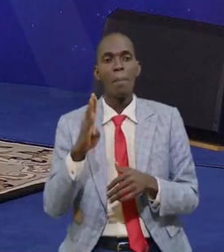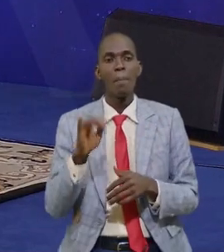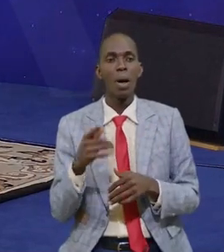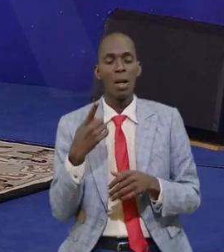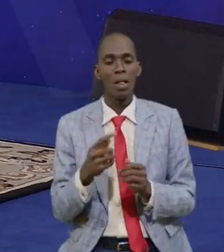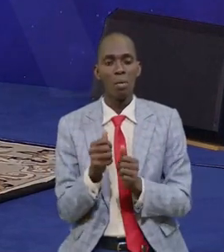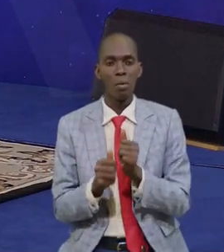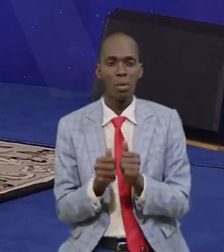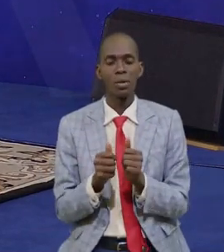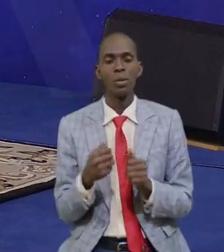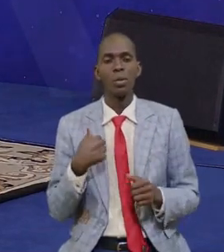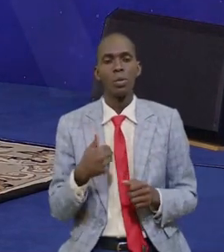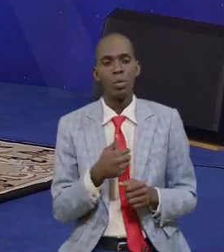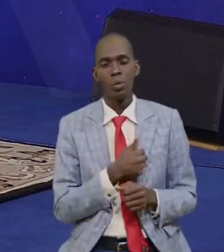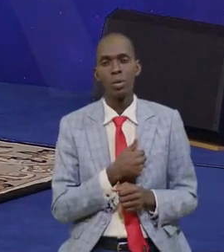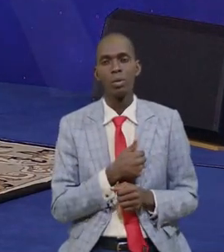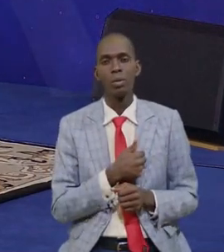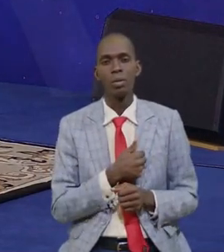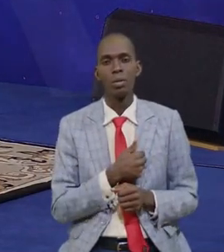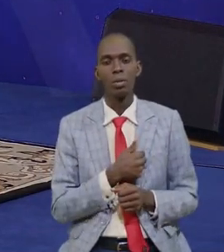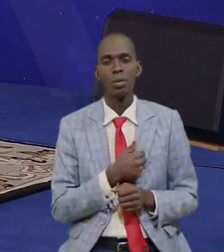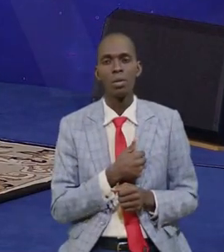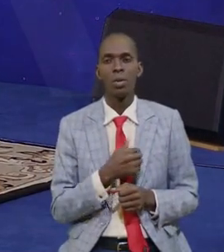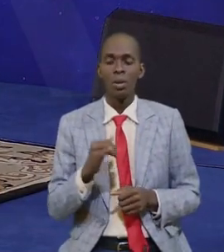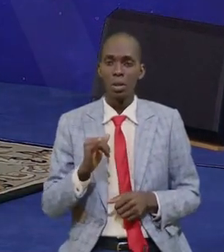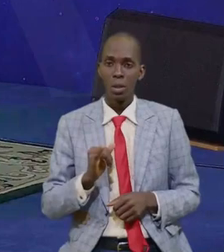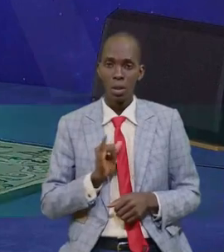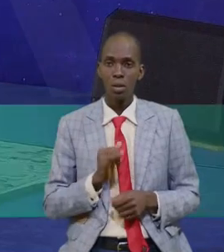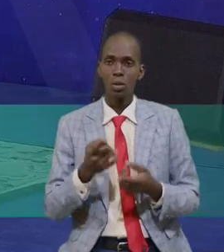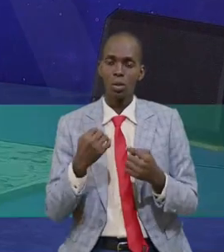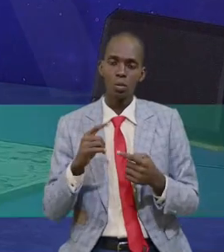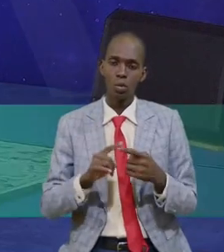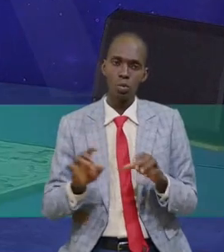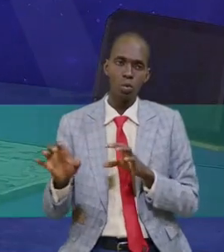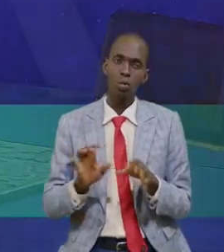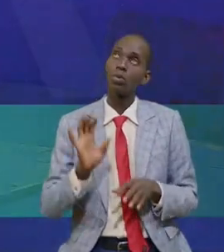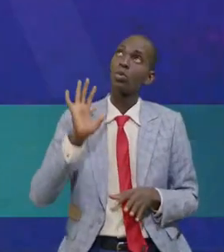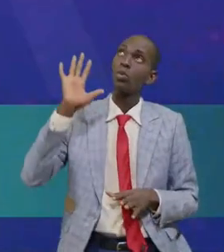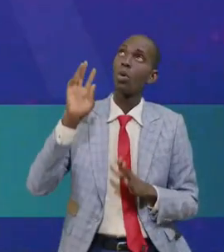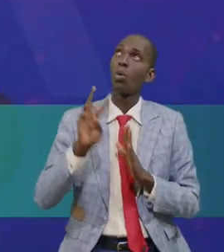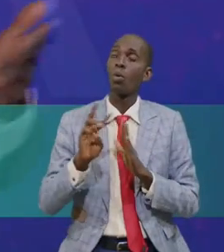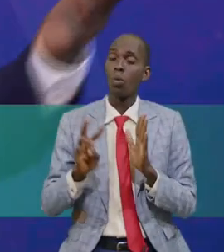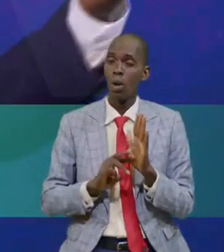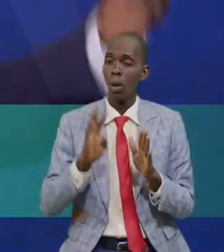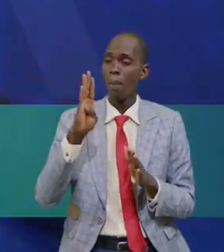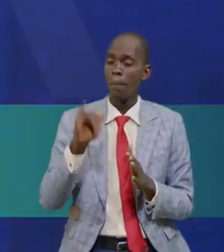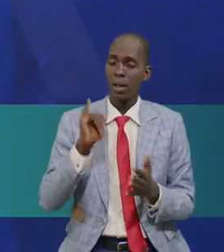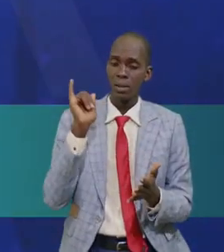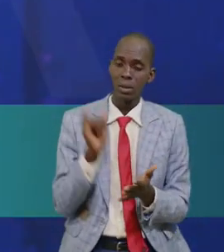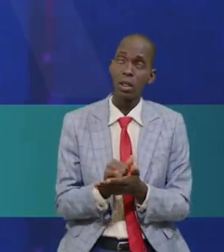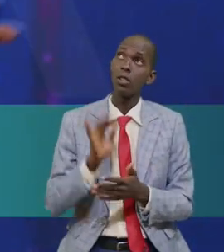which will I come to do thy will, O God. By that will we